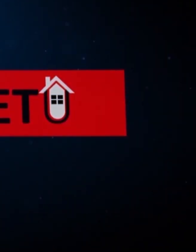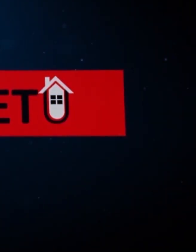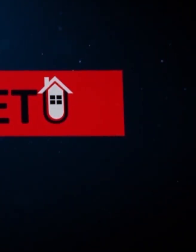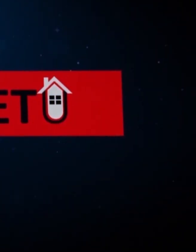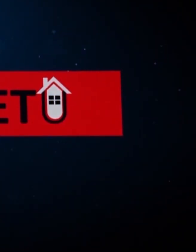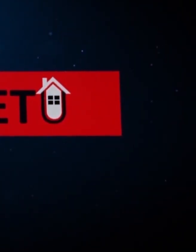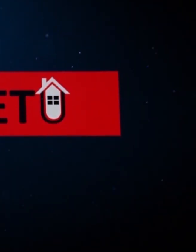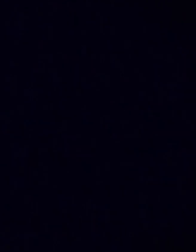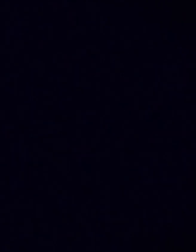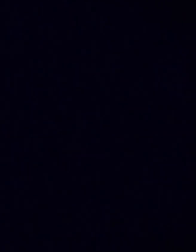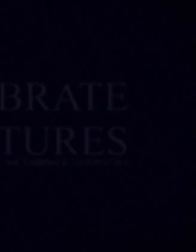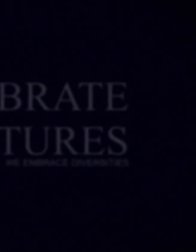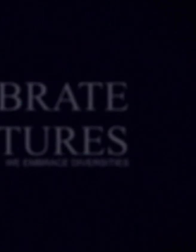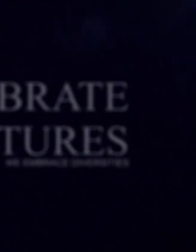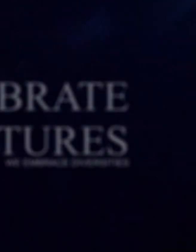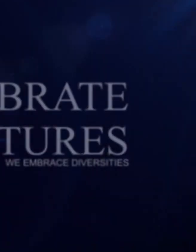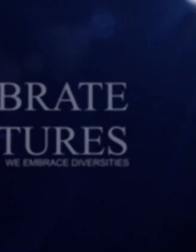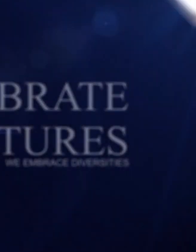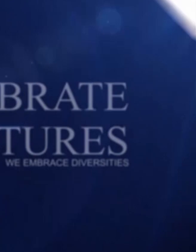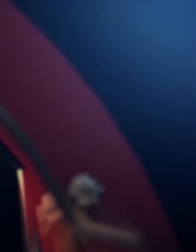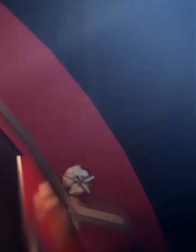This is ZAQUETU.